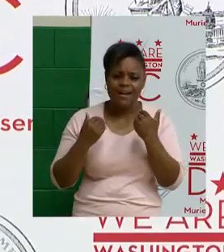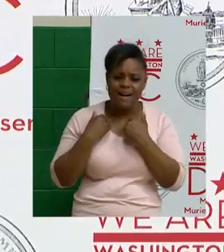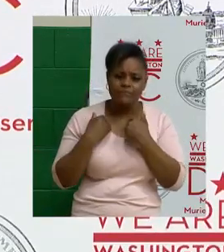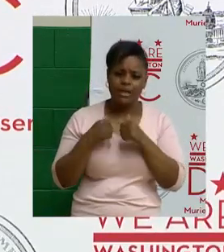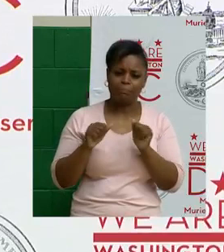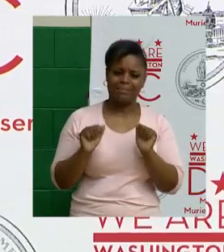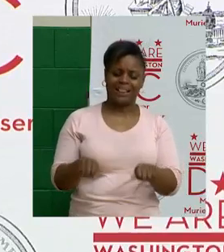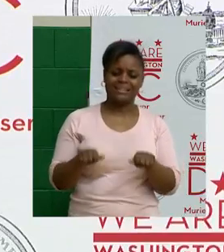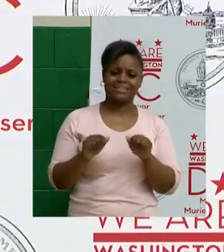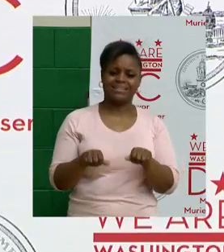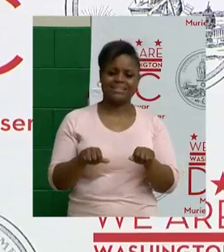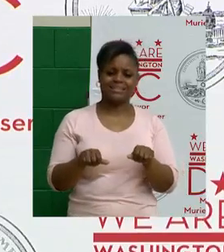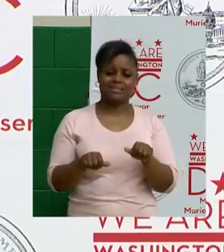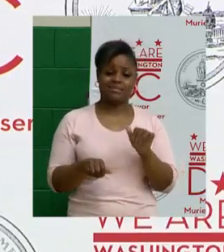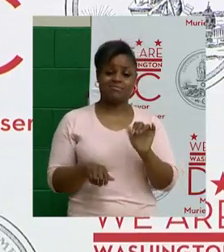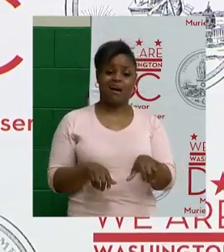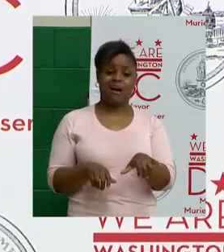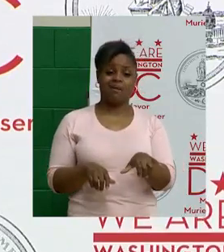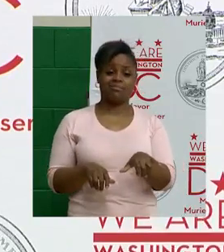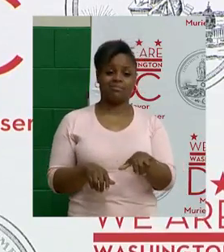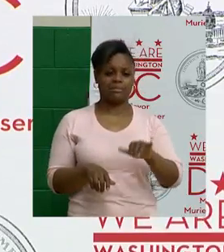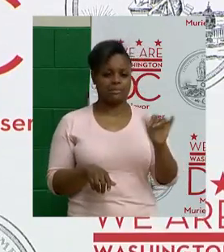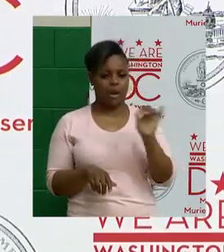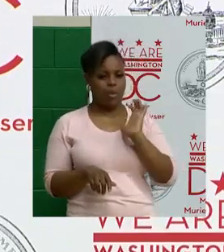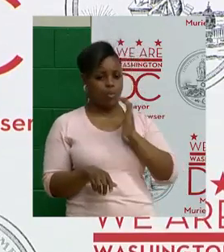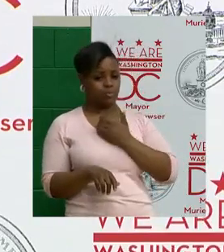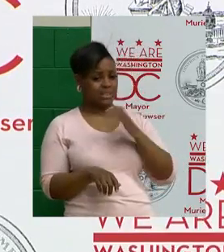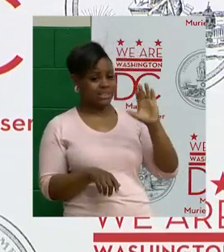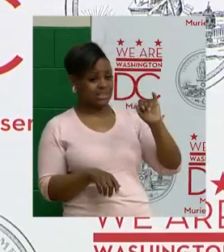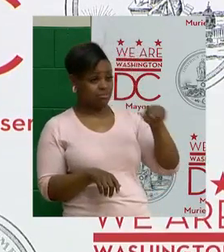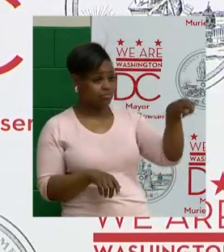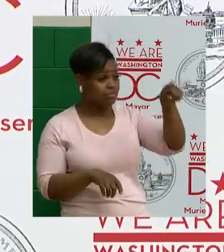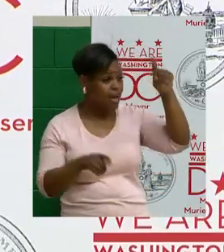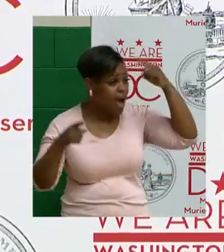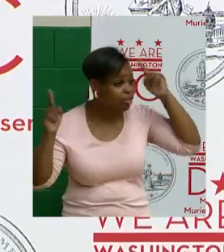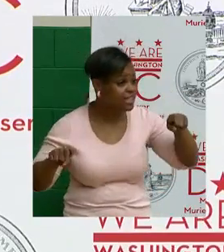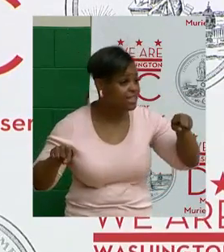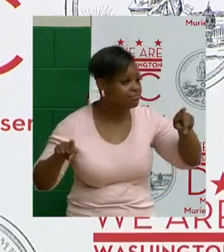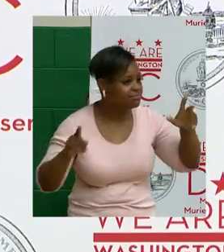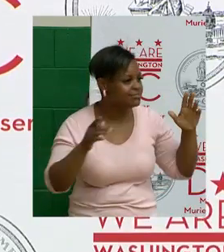in a city as prosperous as ours. Do you agree?